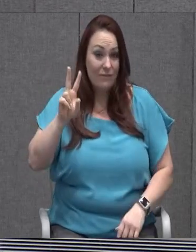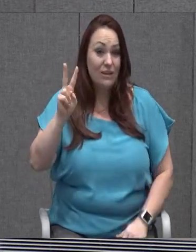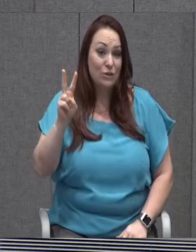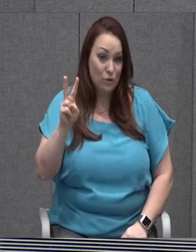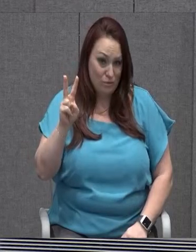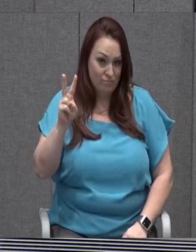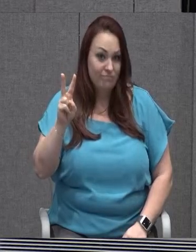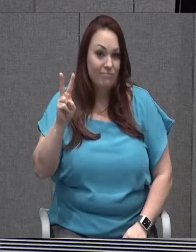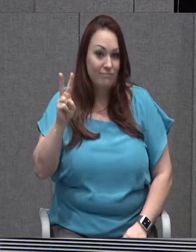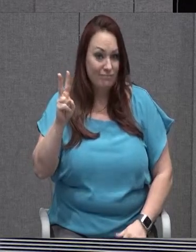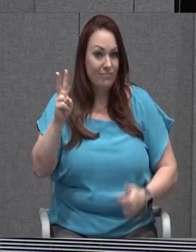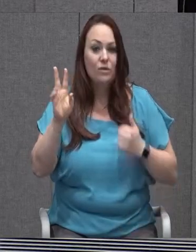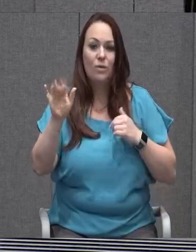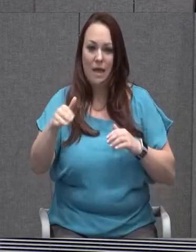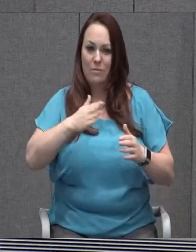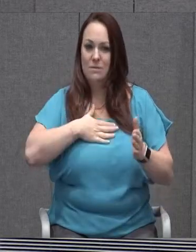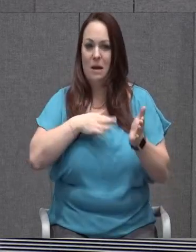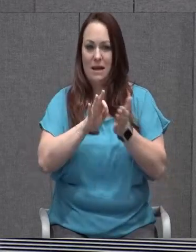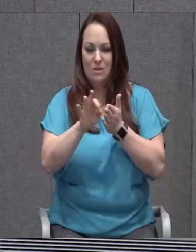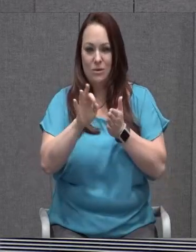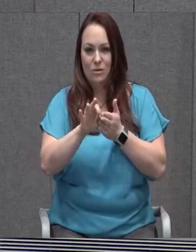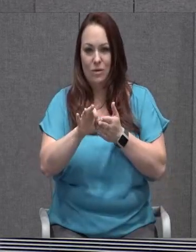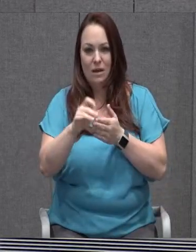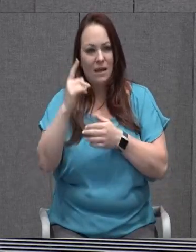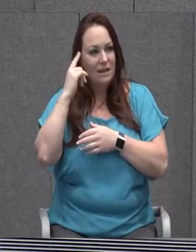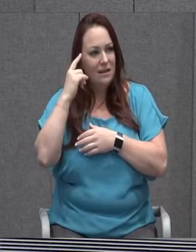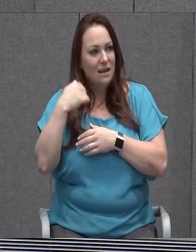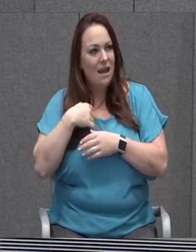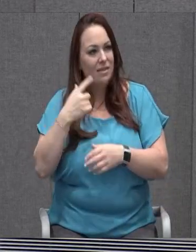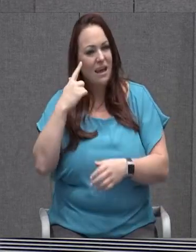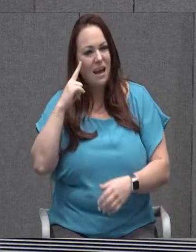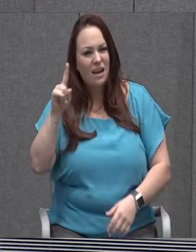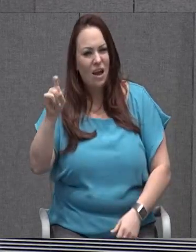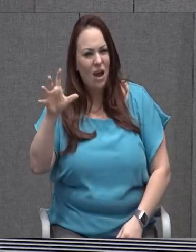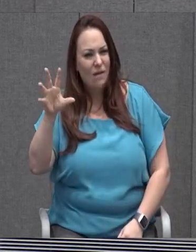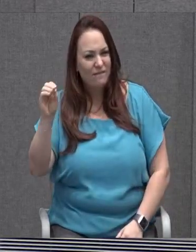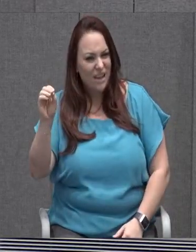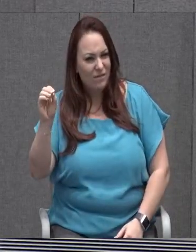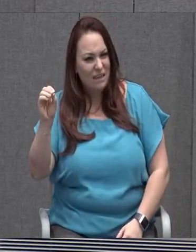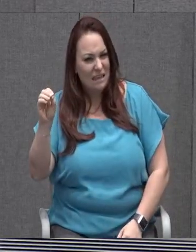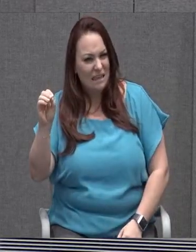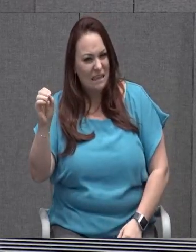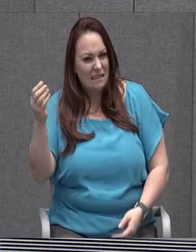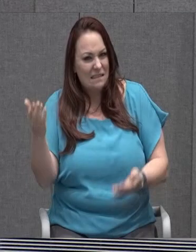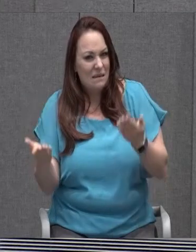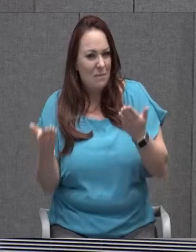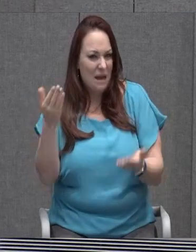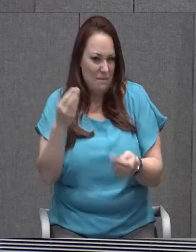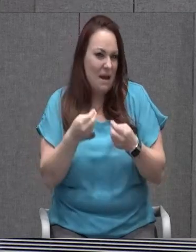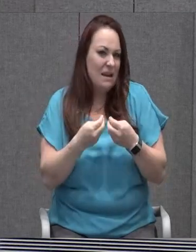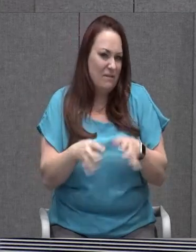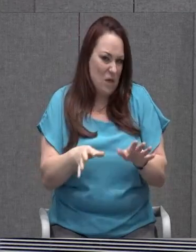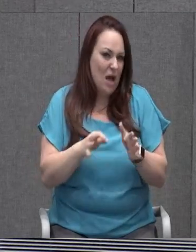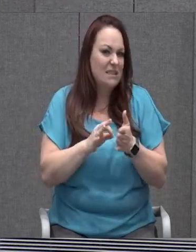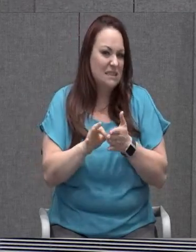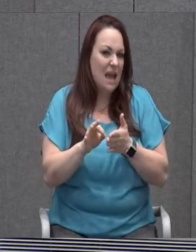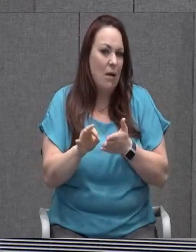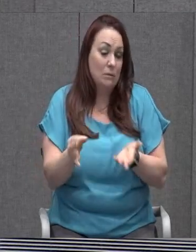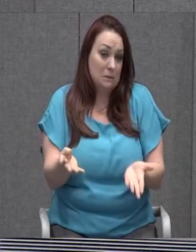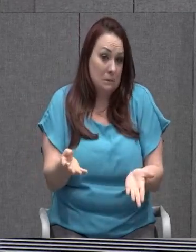good. So that was my score. I think I got 150. I may have lost count. Good job. That's Good okay. job, That's Mr. okay. Anderson.